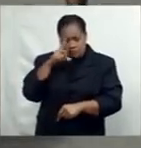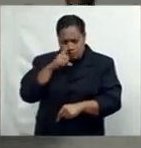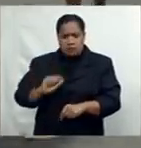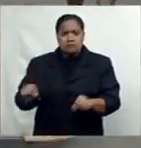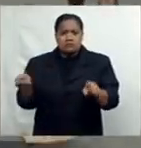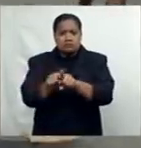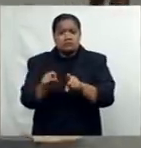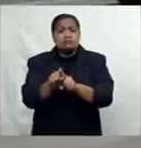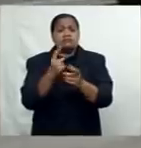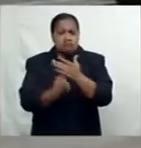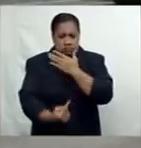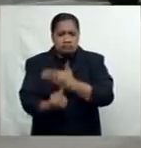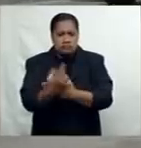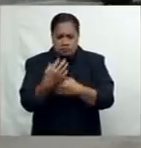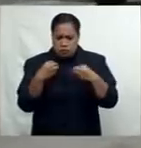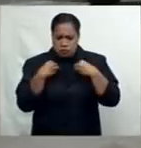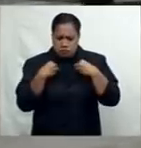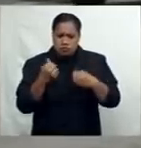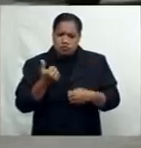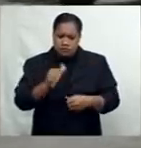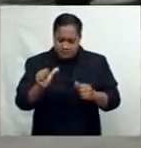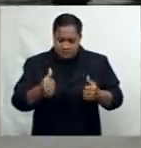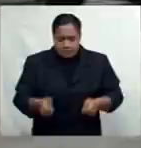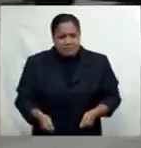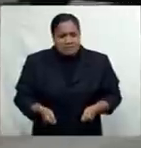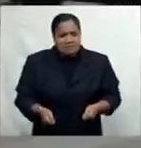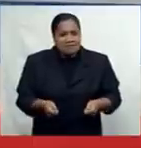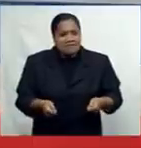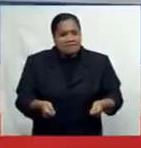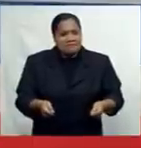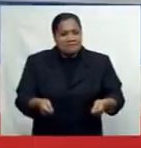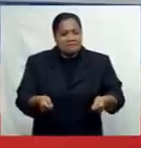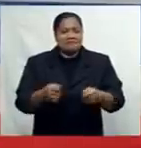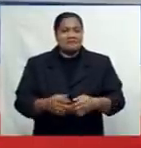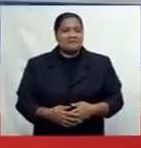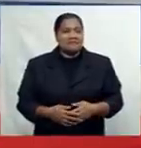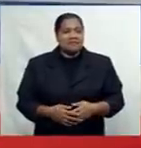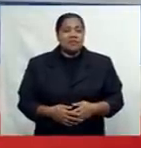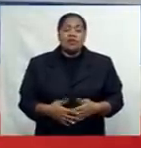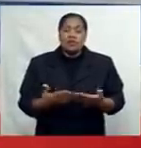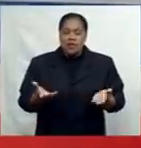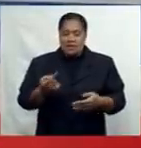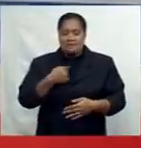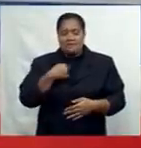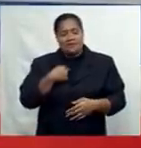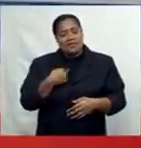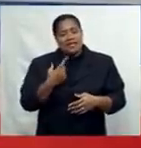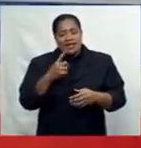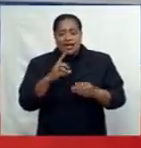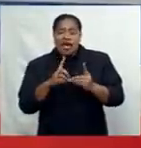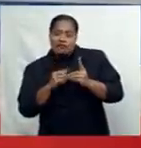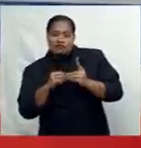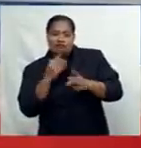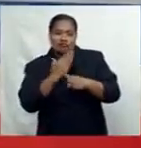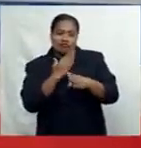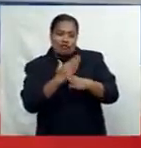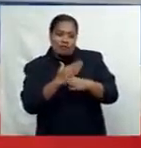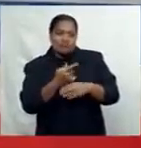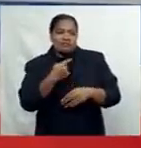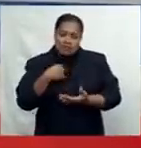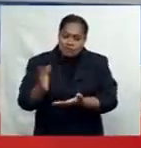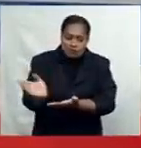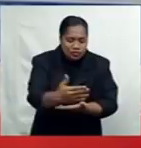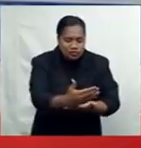swift delivery using a wheelbarrow. This is like an extra job for me as I anticipate harvesting my crops and